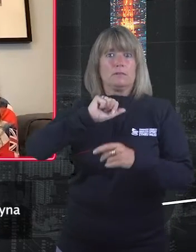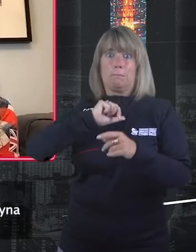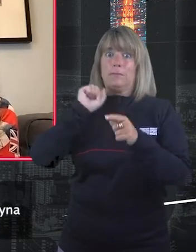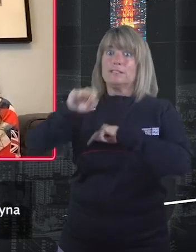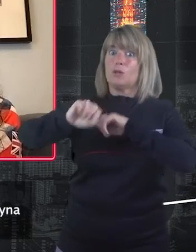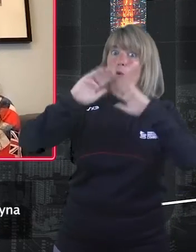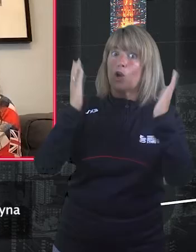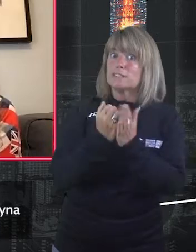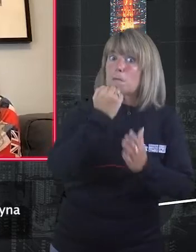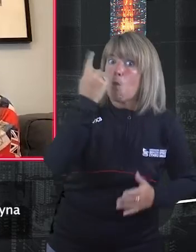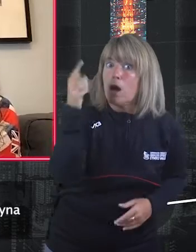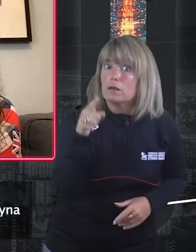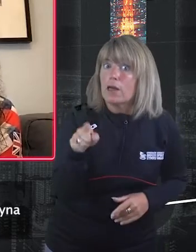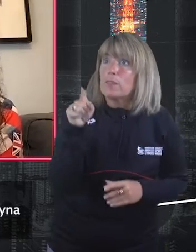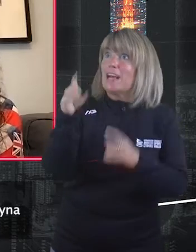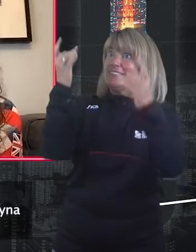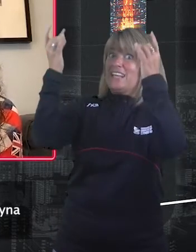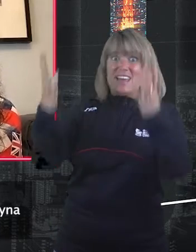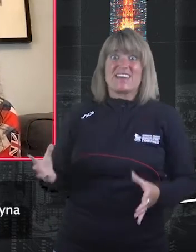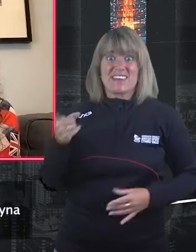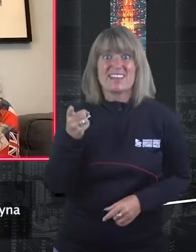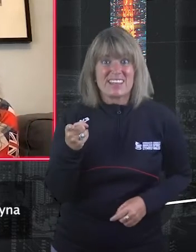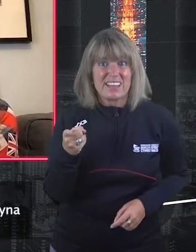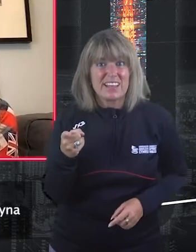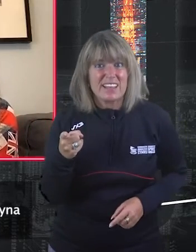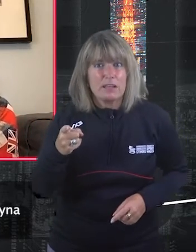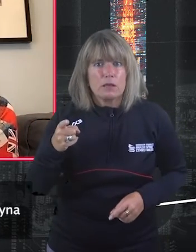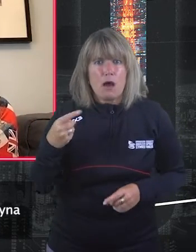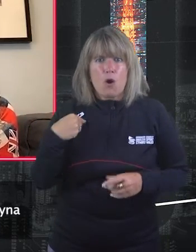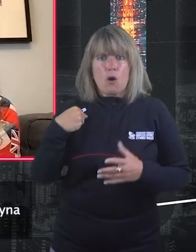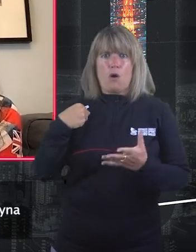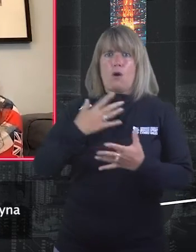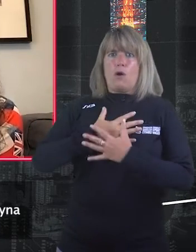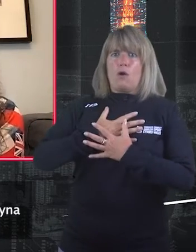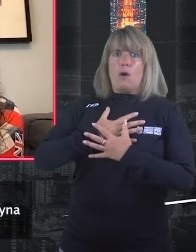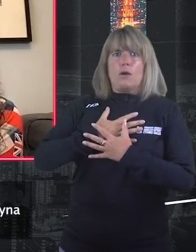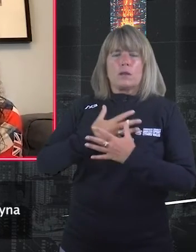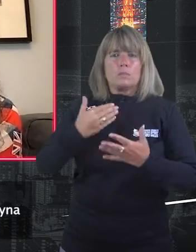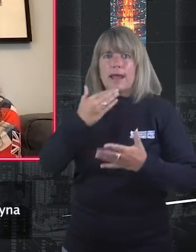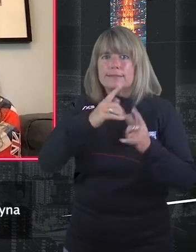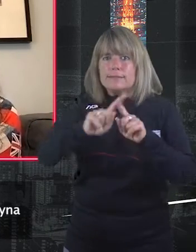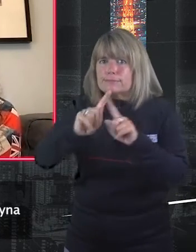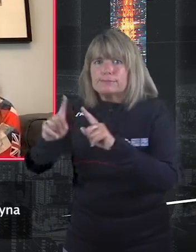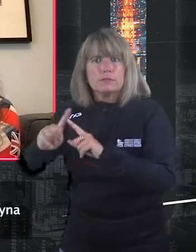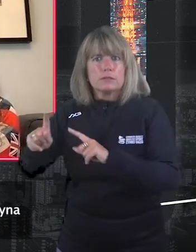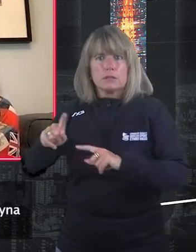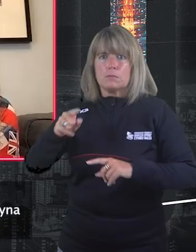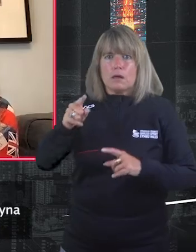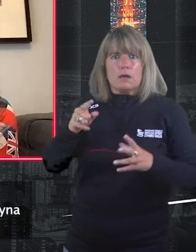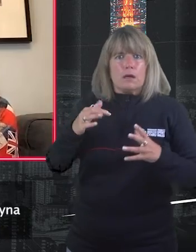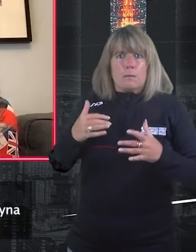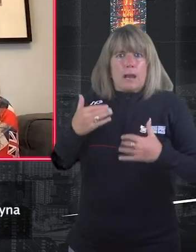though, you know, there were plenty of things that didn't go right in the build up and even on the day, but I just kind of let it bounce off of me or wash over